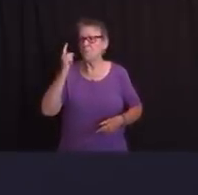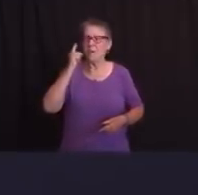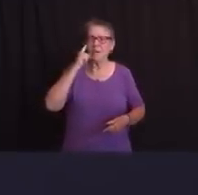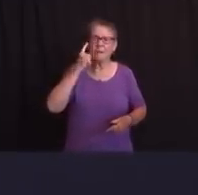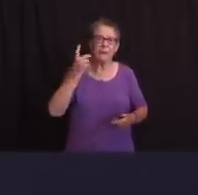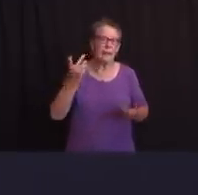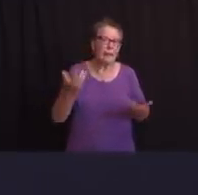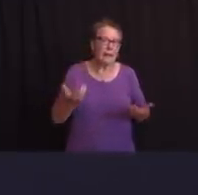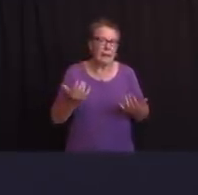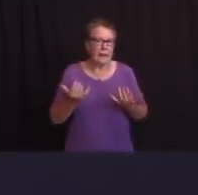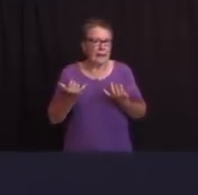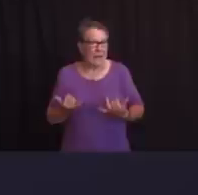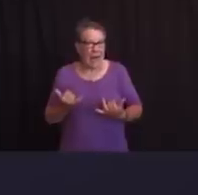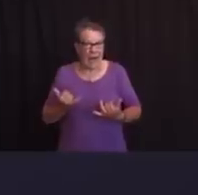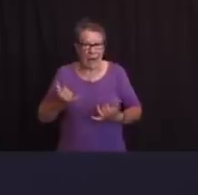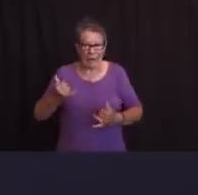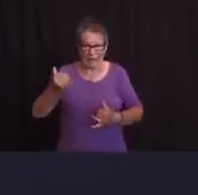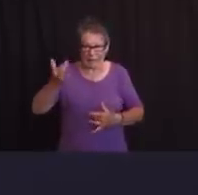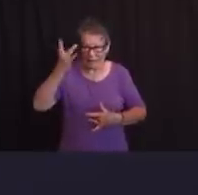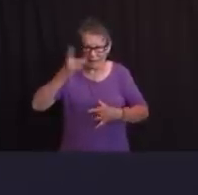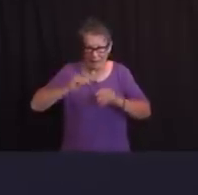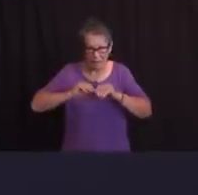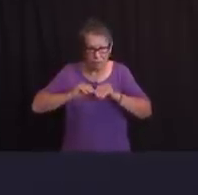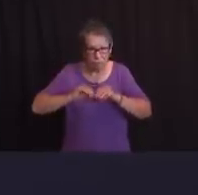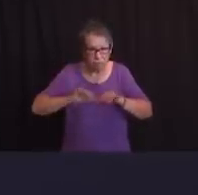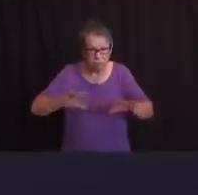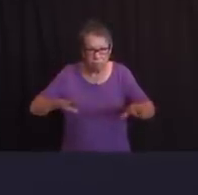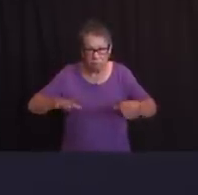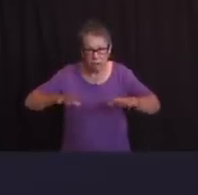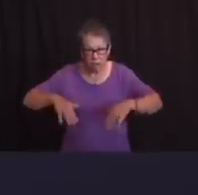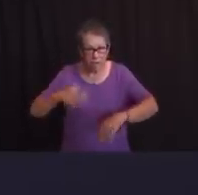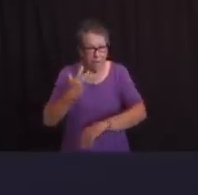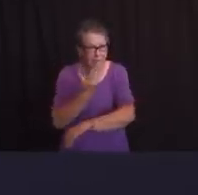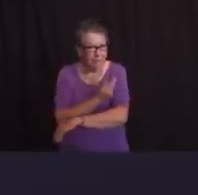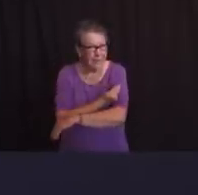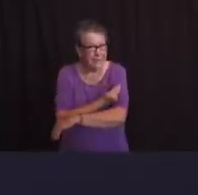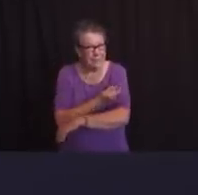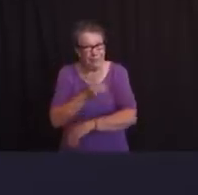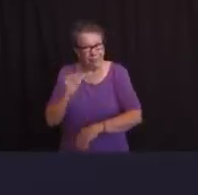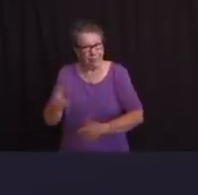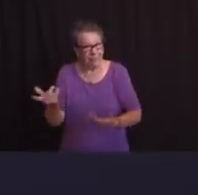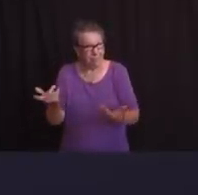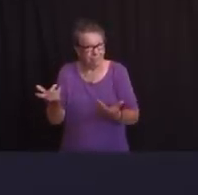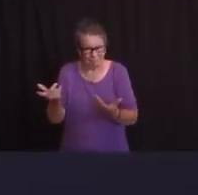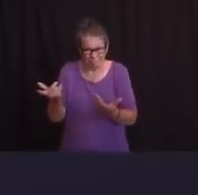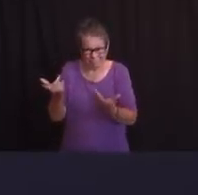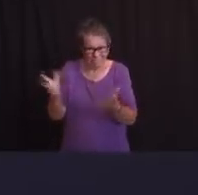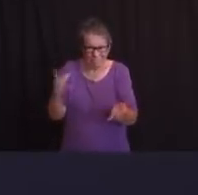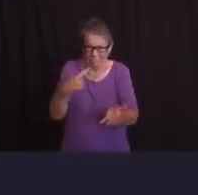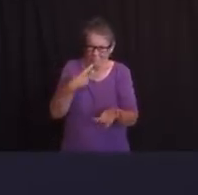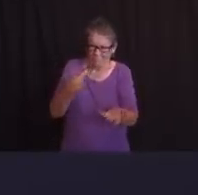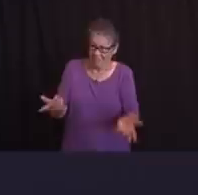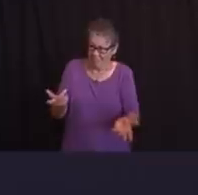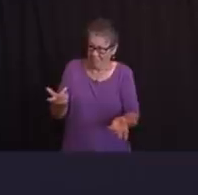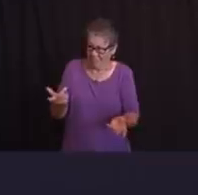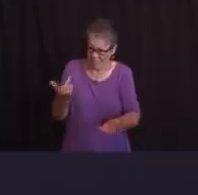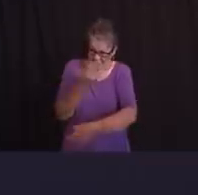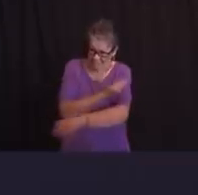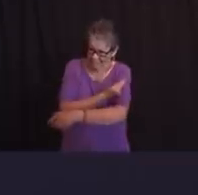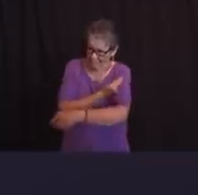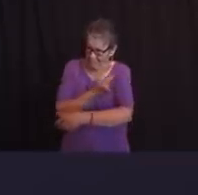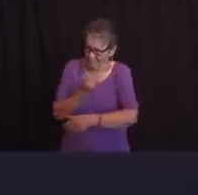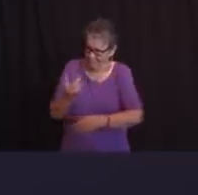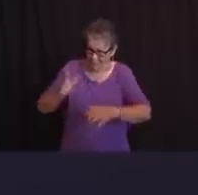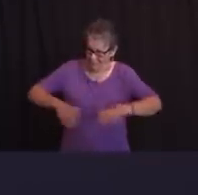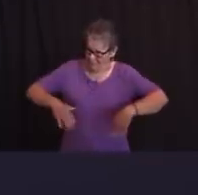unvaccinated, as I've gone through in fairly gory detail, and as has Judy. And this is a very transmittable,